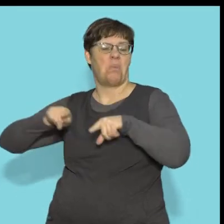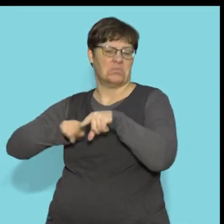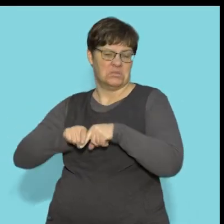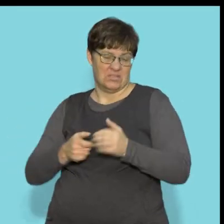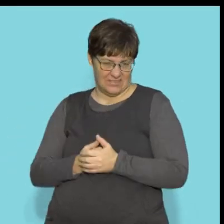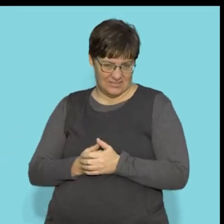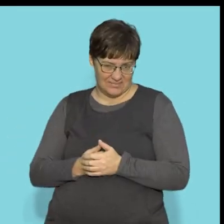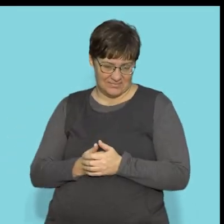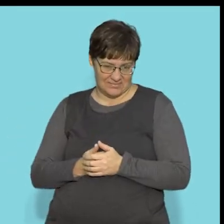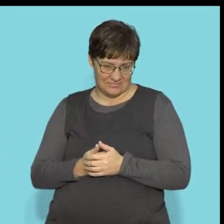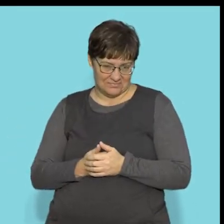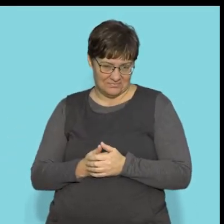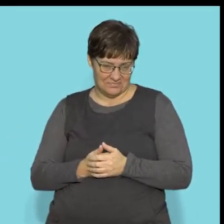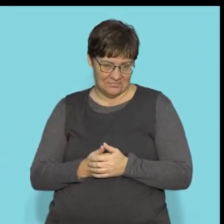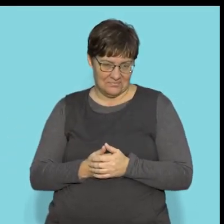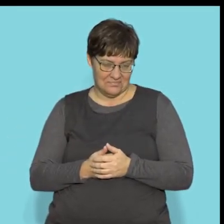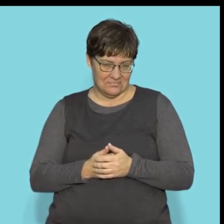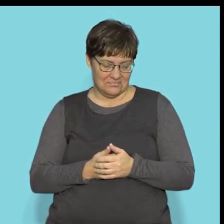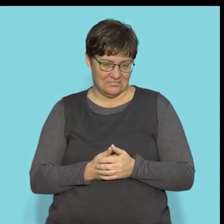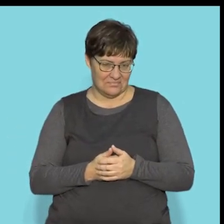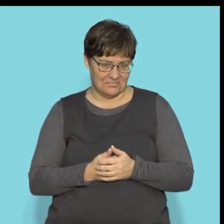density, less competition.